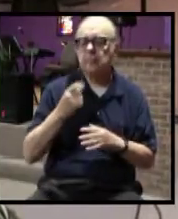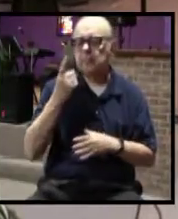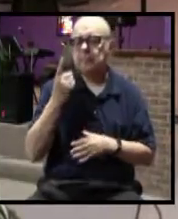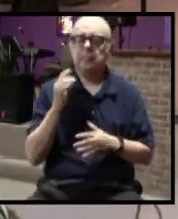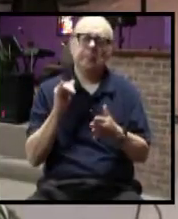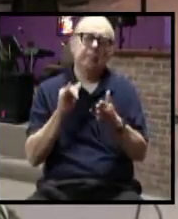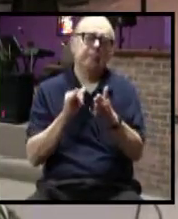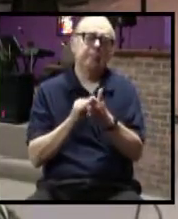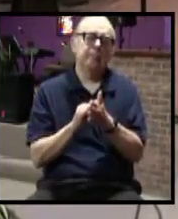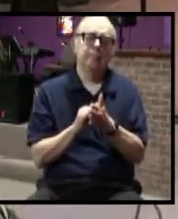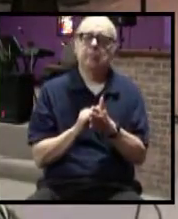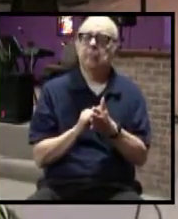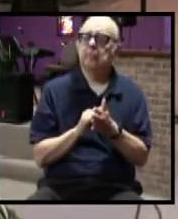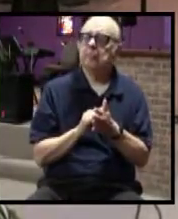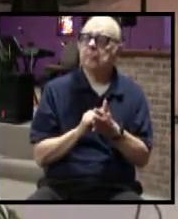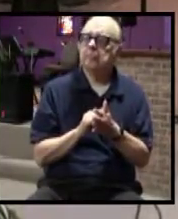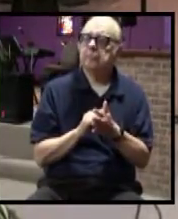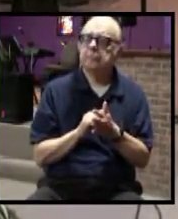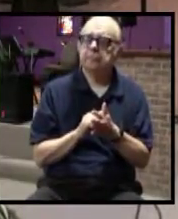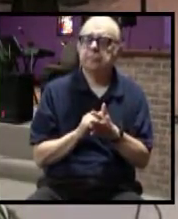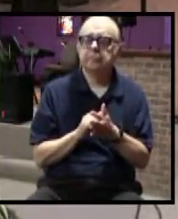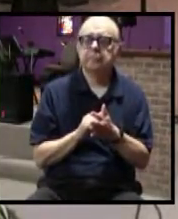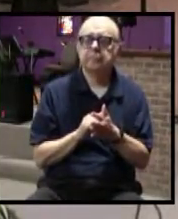They began to understand that